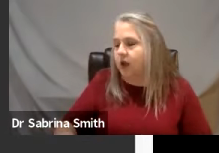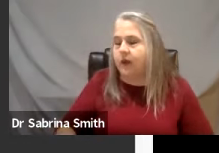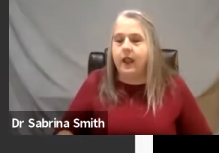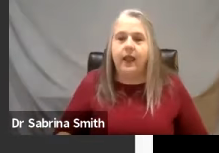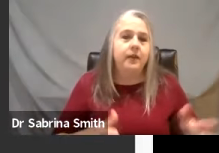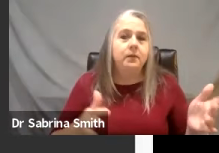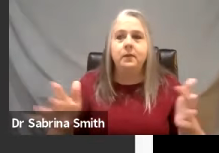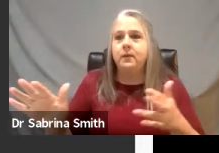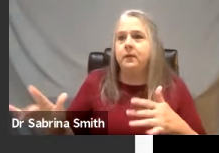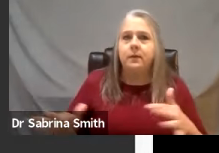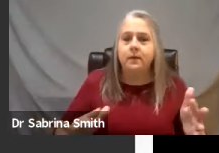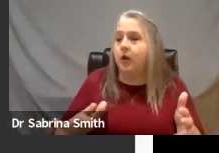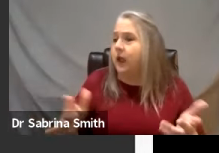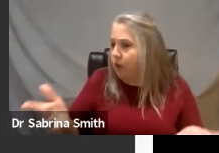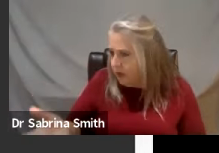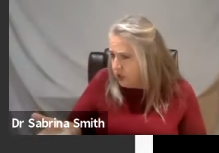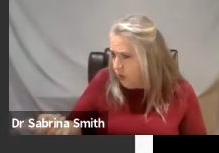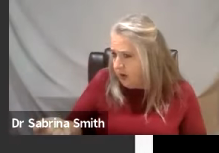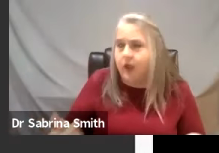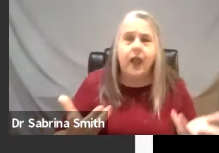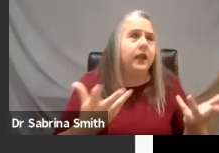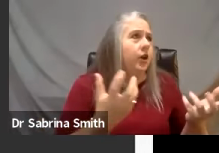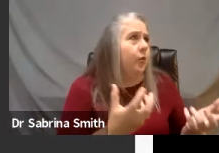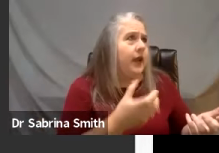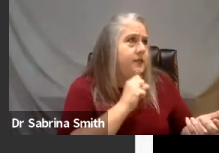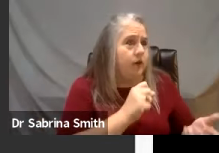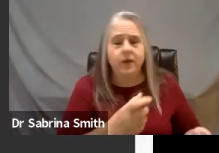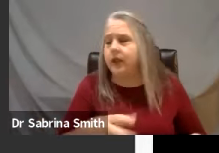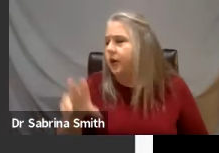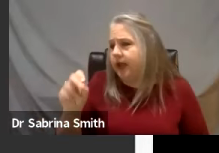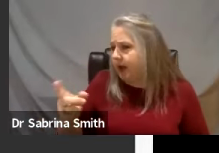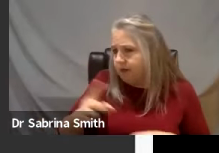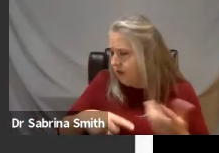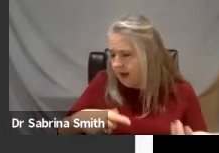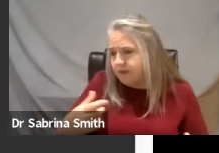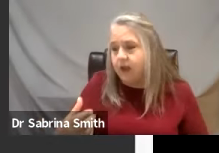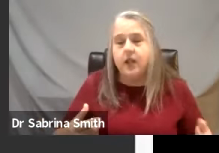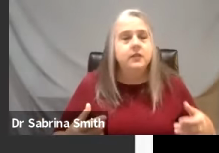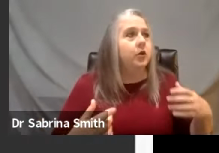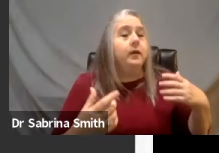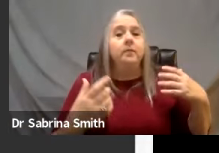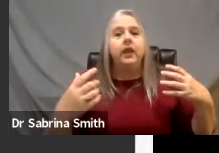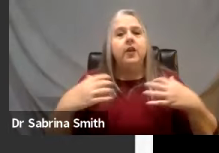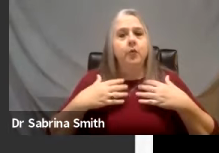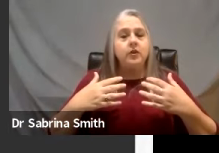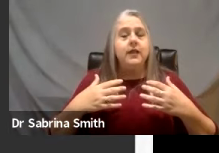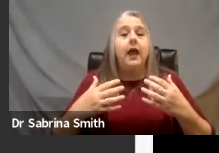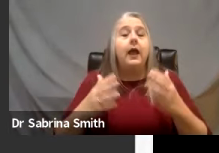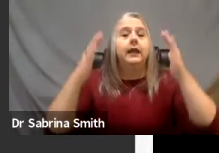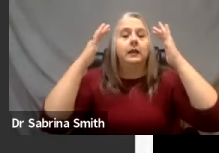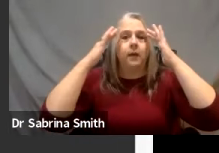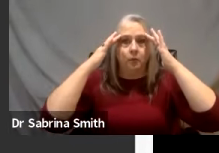Go ahead and go. And then blah, blah, blah, blah, blah, blah, blah, blah. Okay, well, what did you want? Oh, I want ice cream. Okay, no, you can't have that. So in other